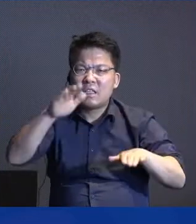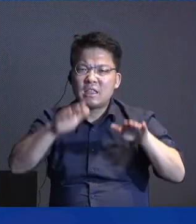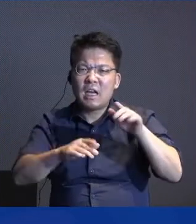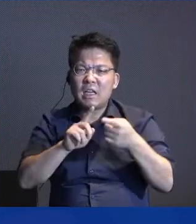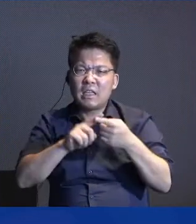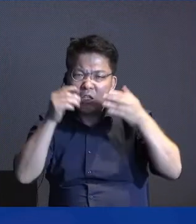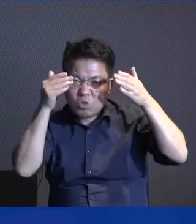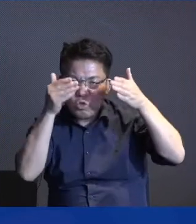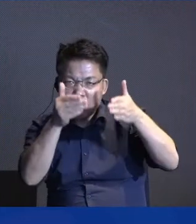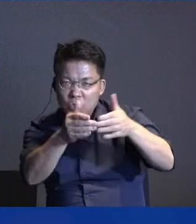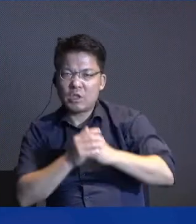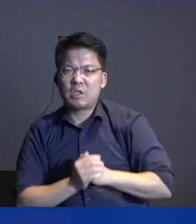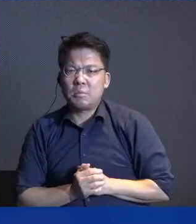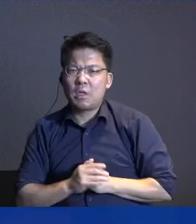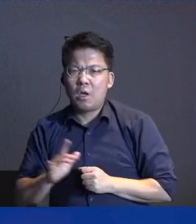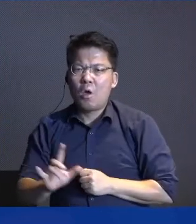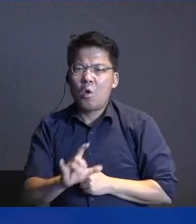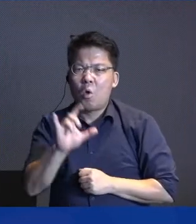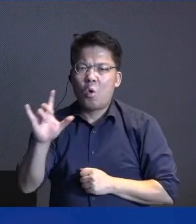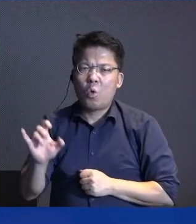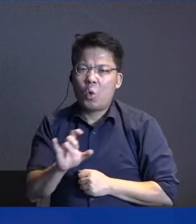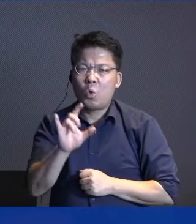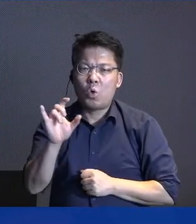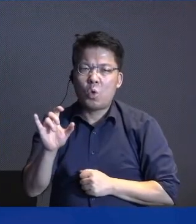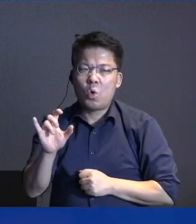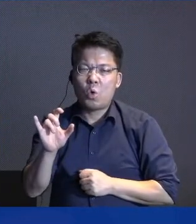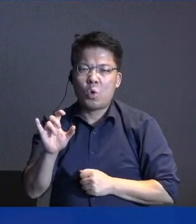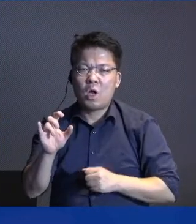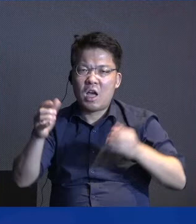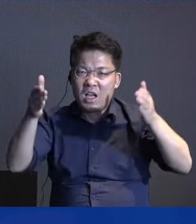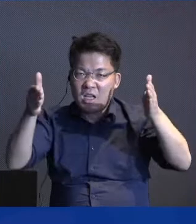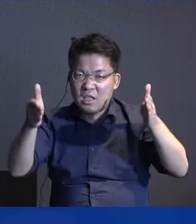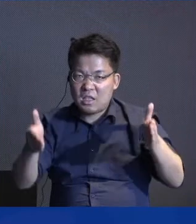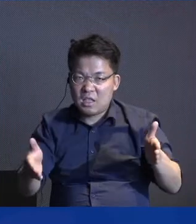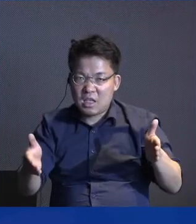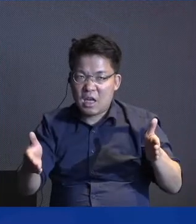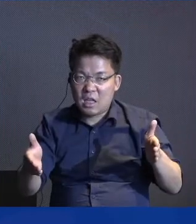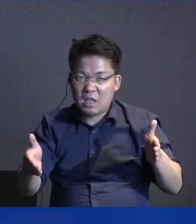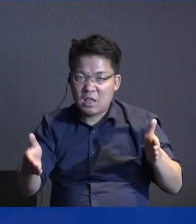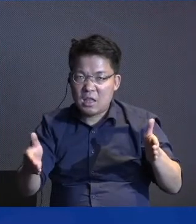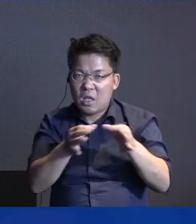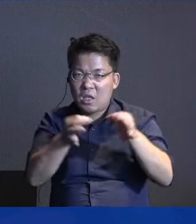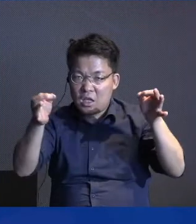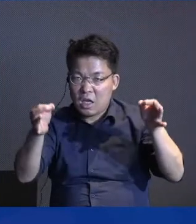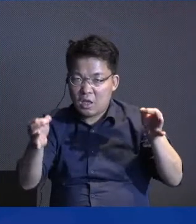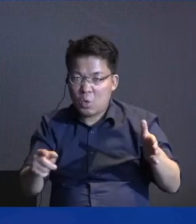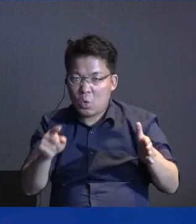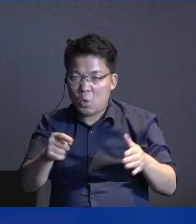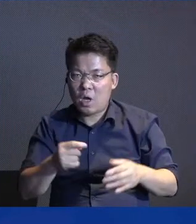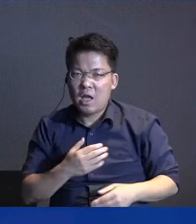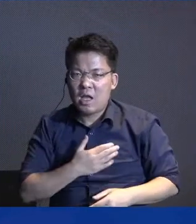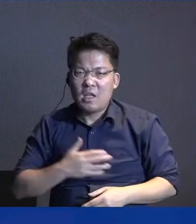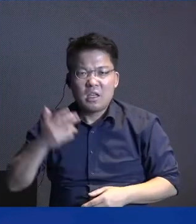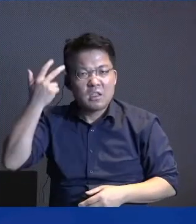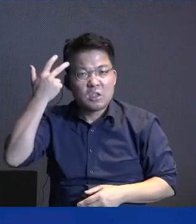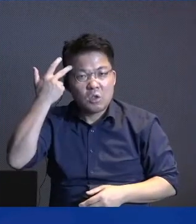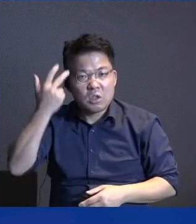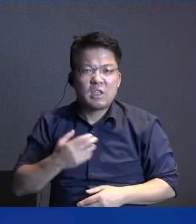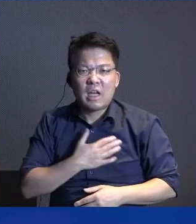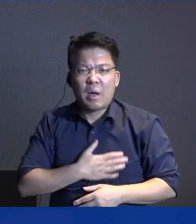their psychological well-being. And I was interested in seeking potential intervention